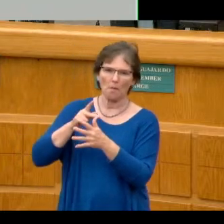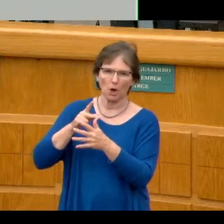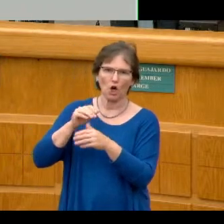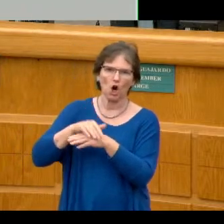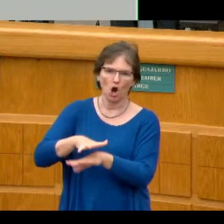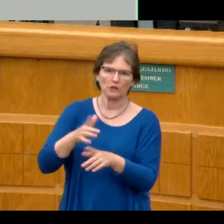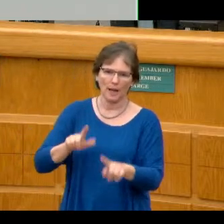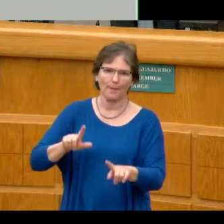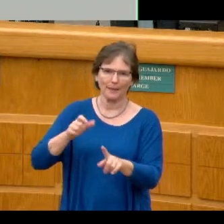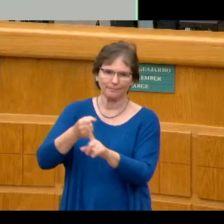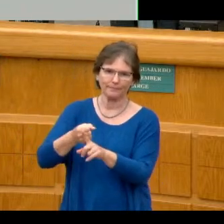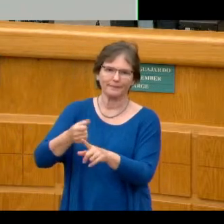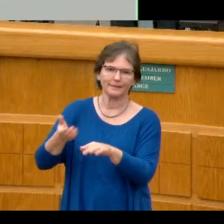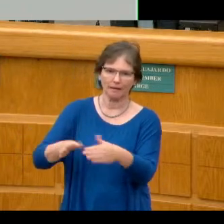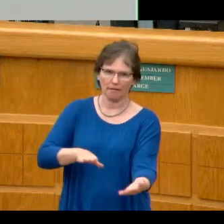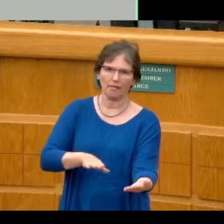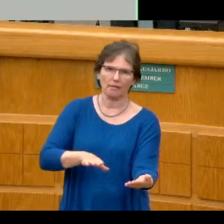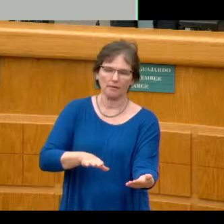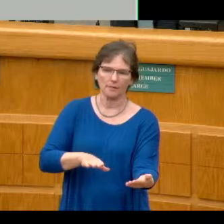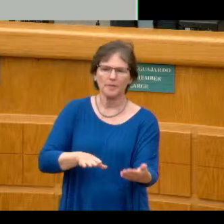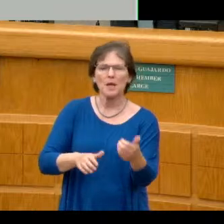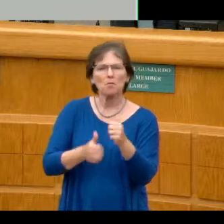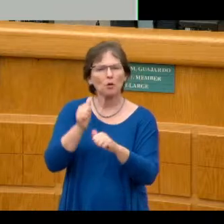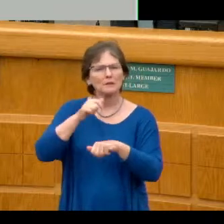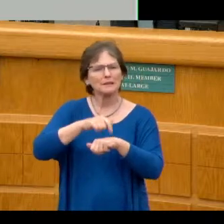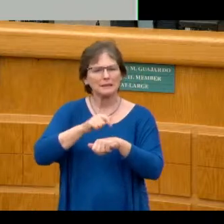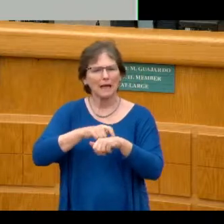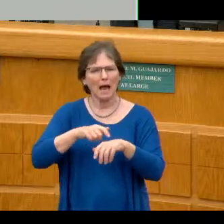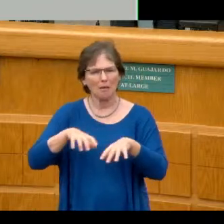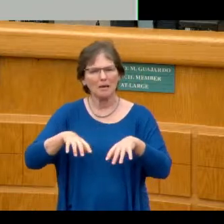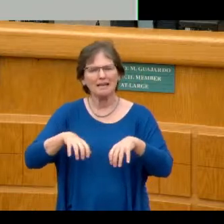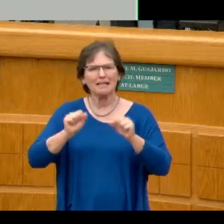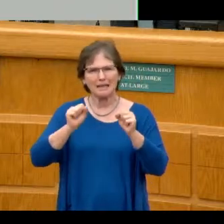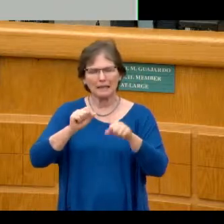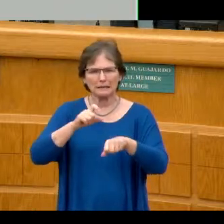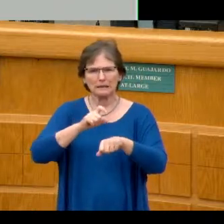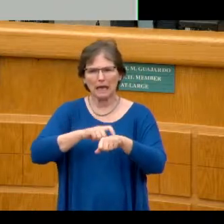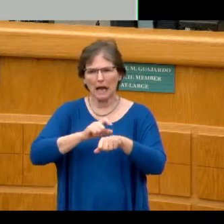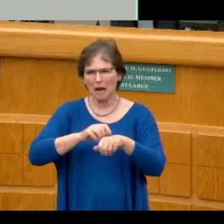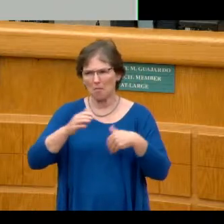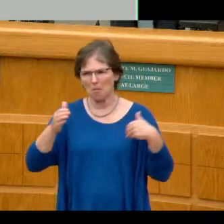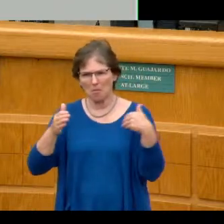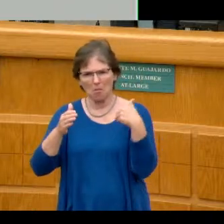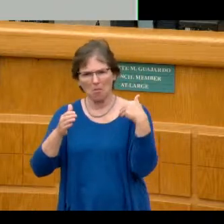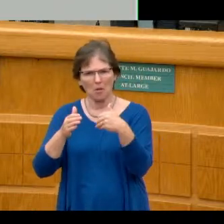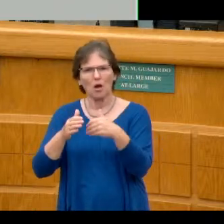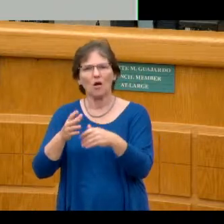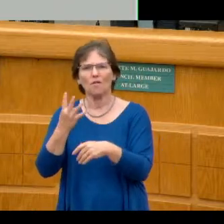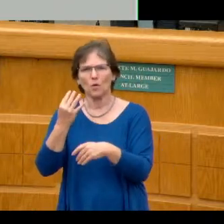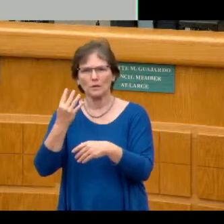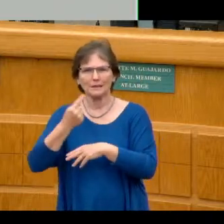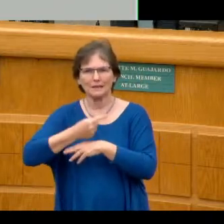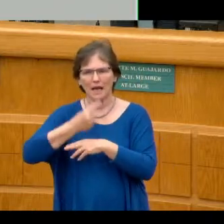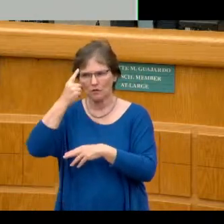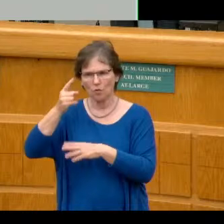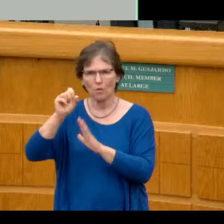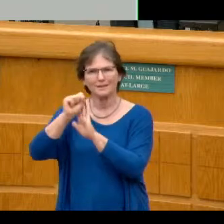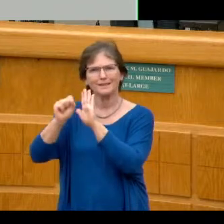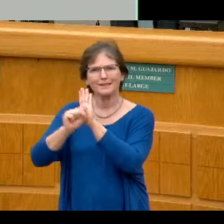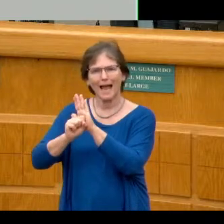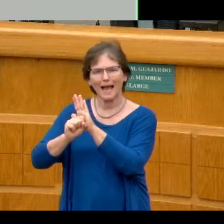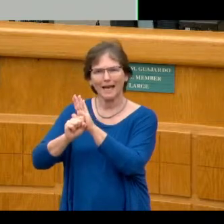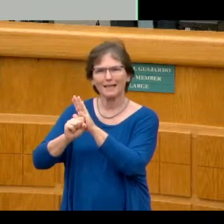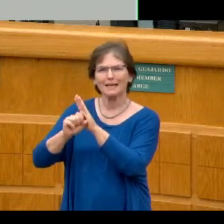where people have been, or where it's been determined that the people that are on this list, they died from COVID, not